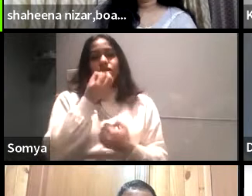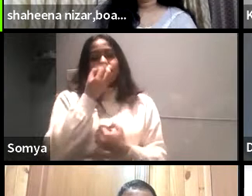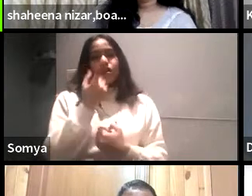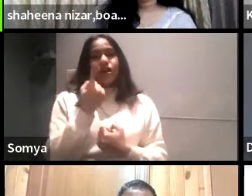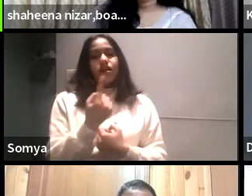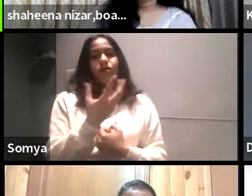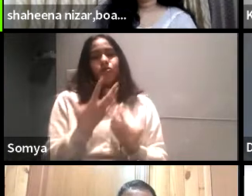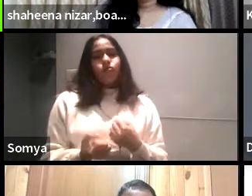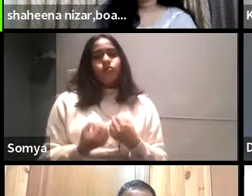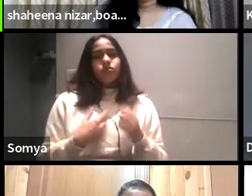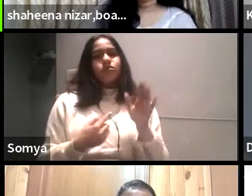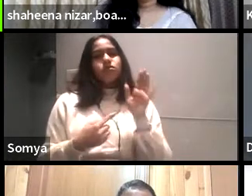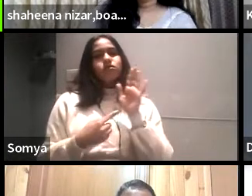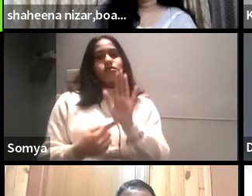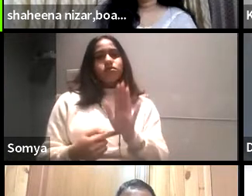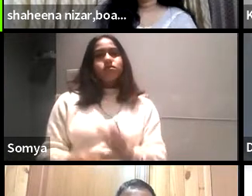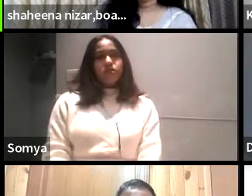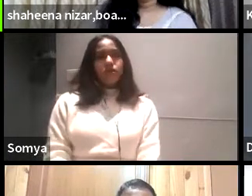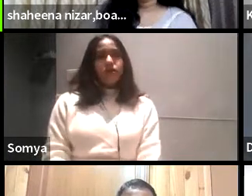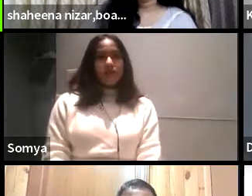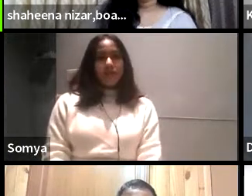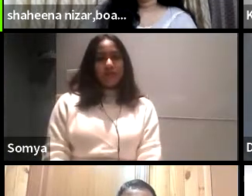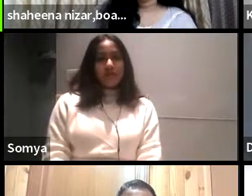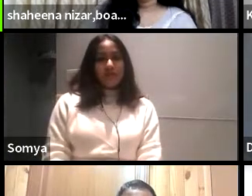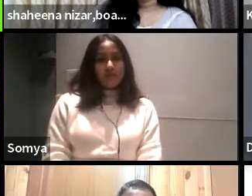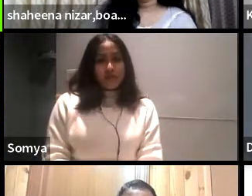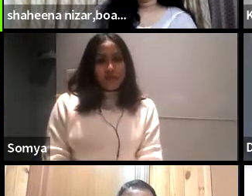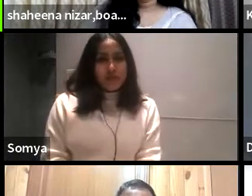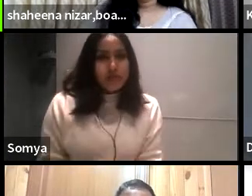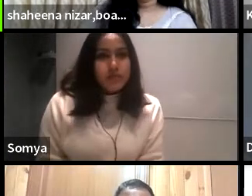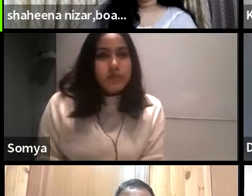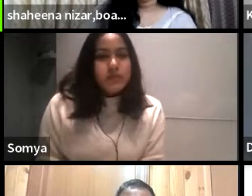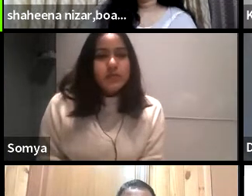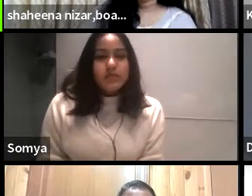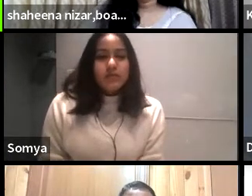there? So these are made